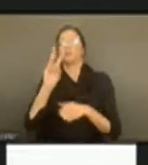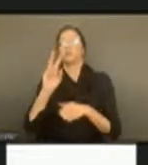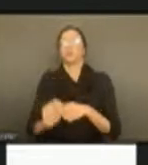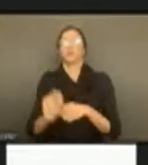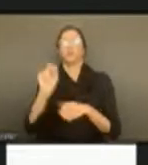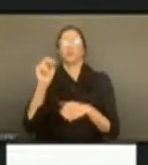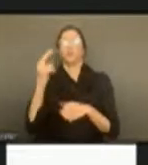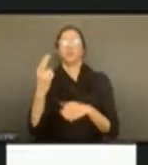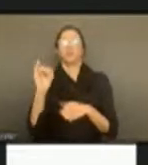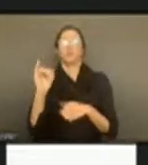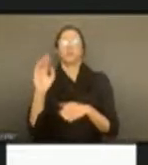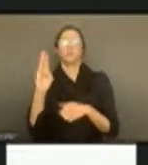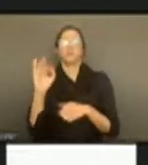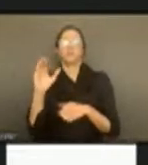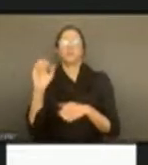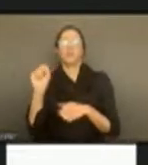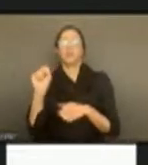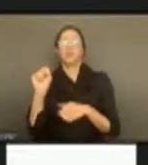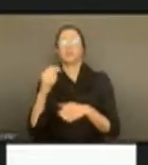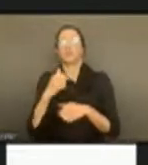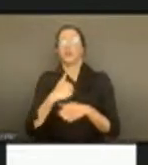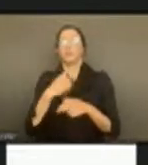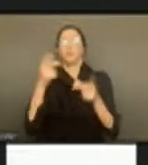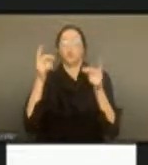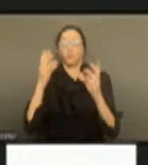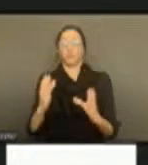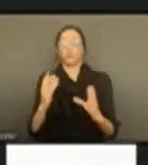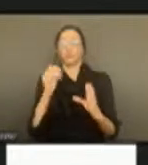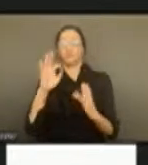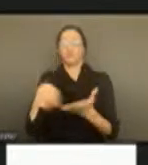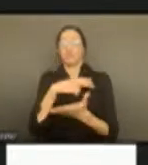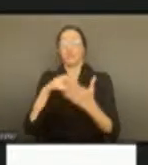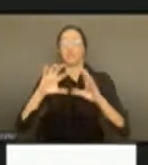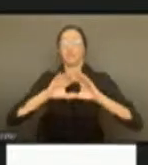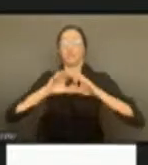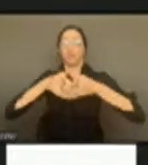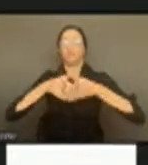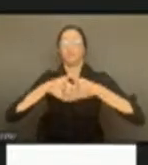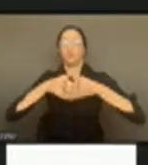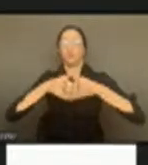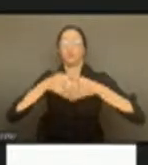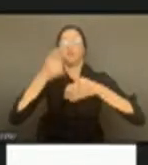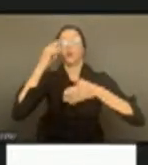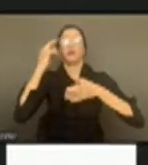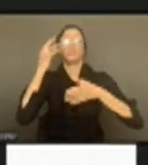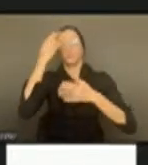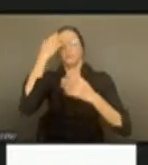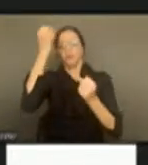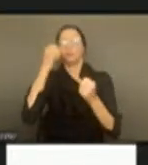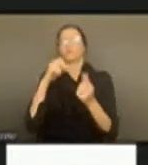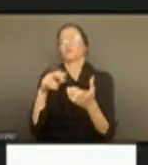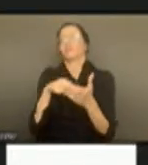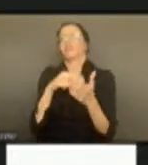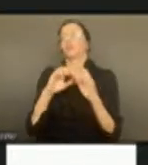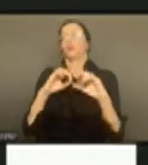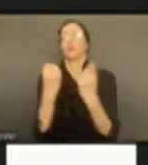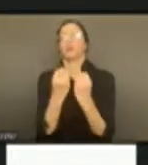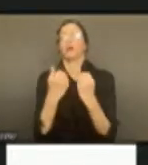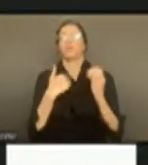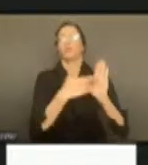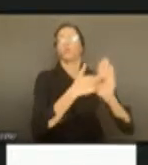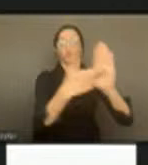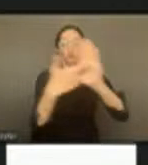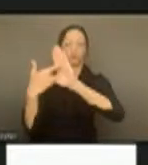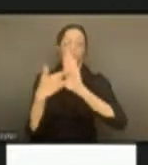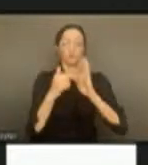a nonprofit organization for dance in Miami, I speak on behalf of all dancers and dance organizations in Miami-Dade County. The dance community would like to know how the